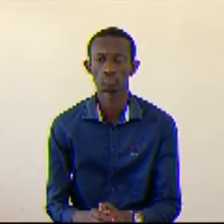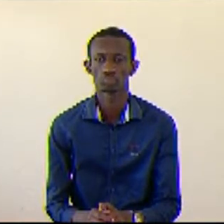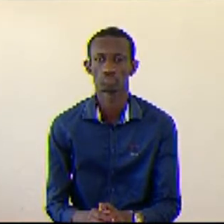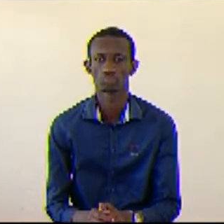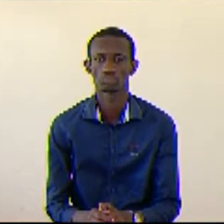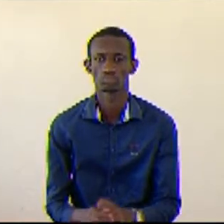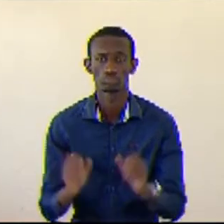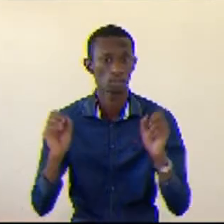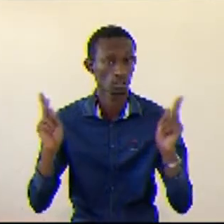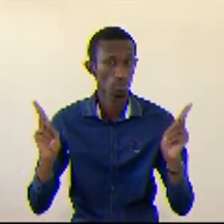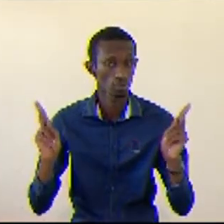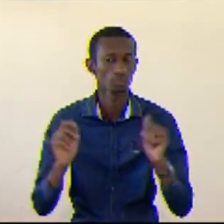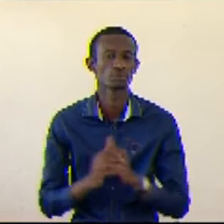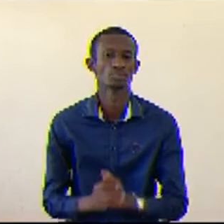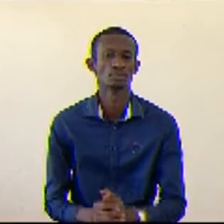Okay.